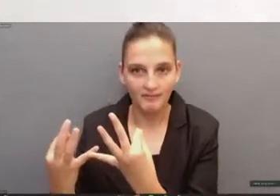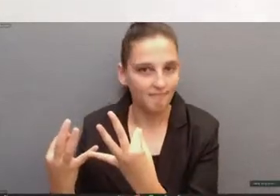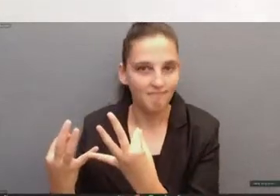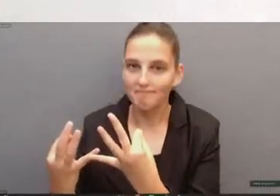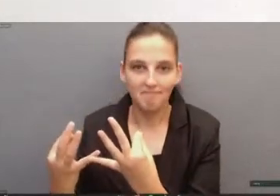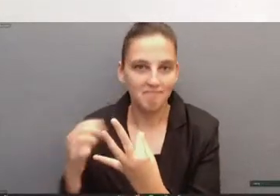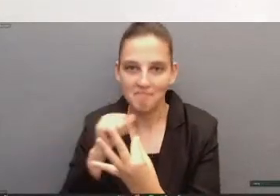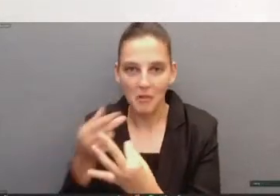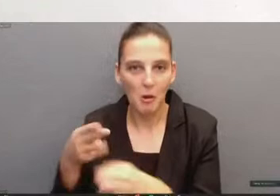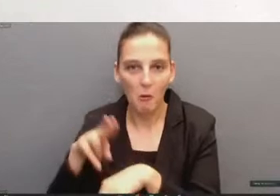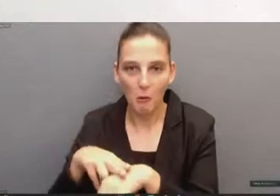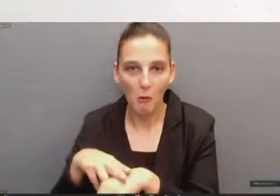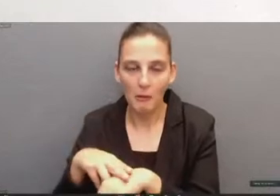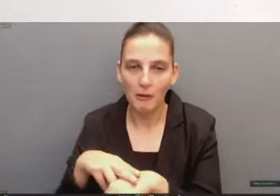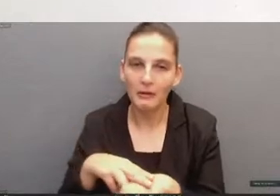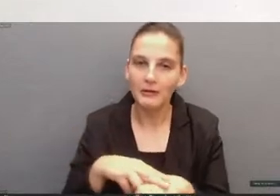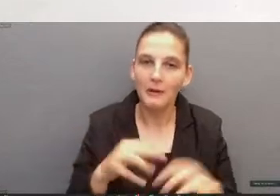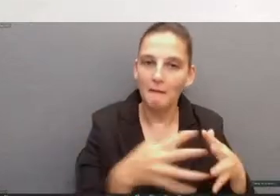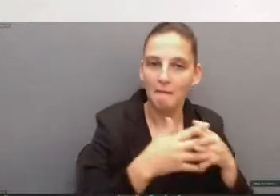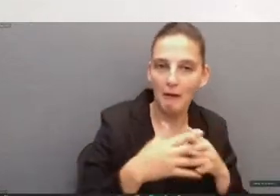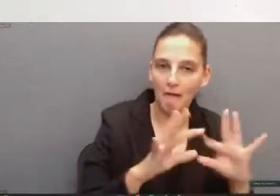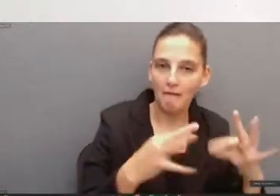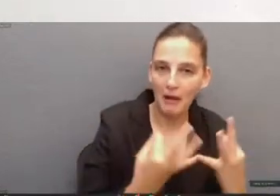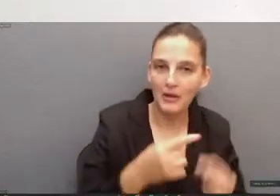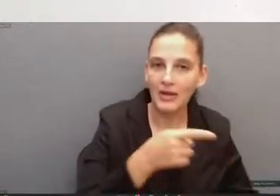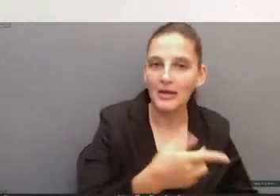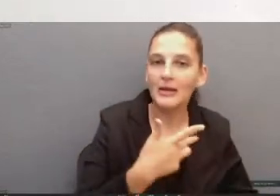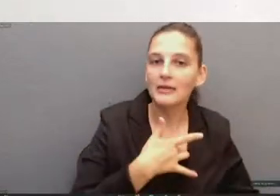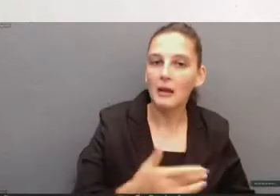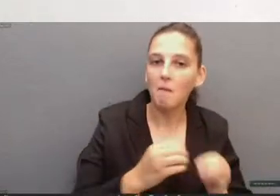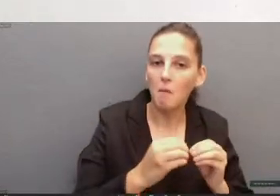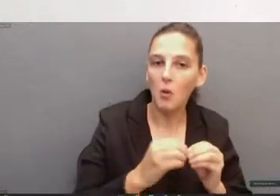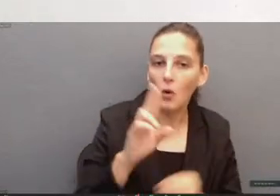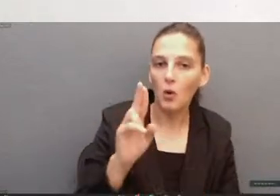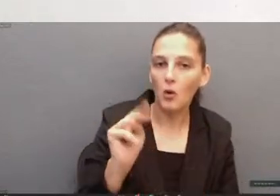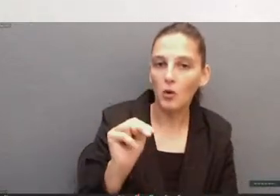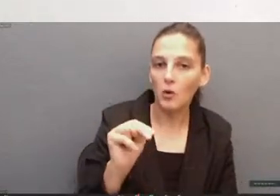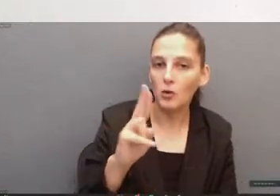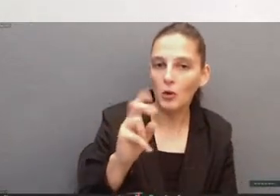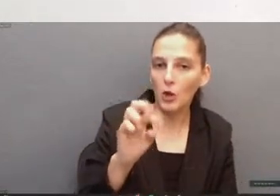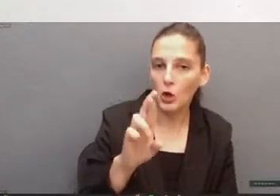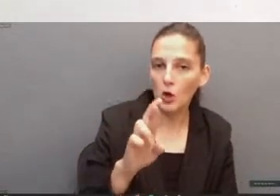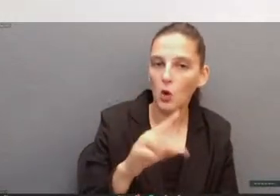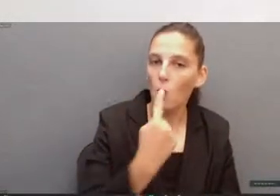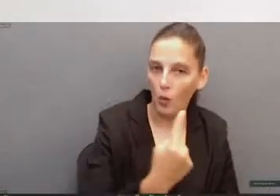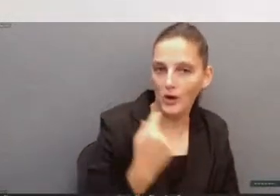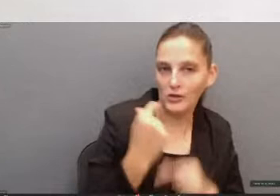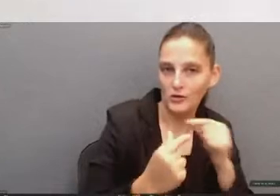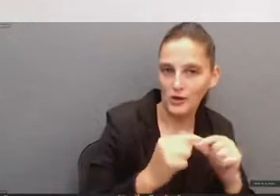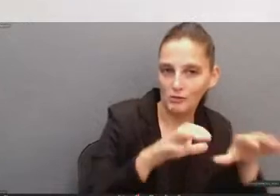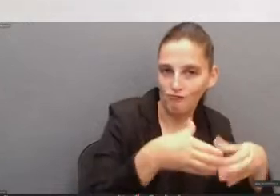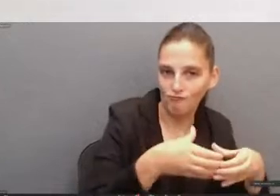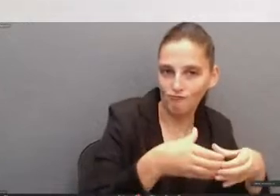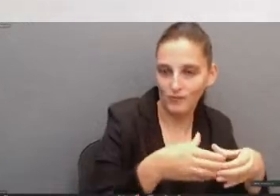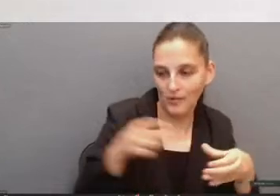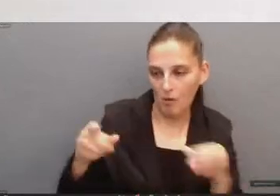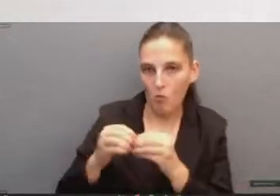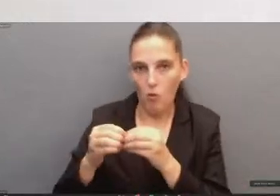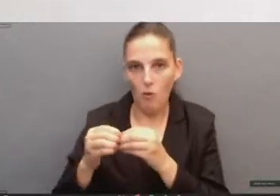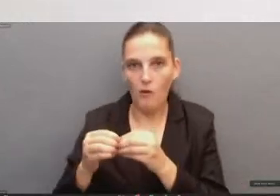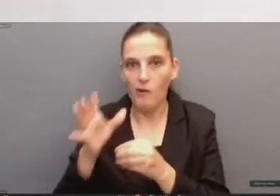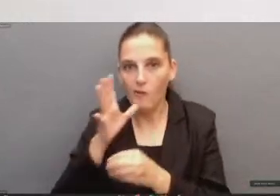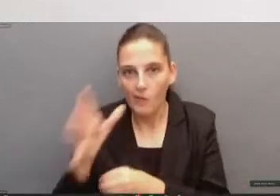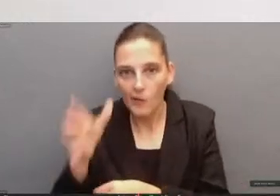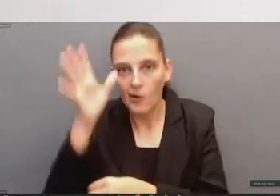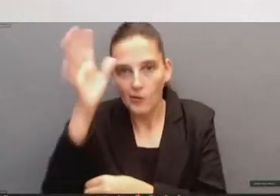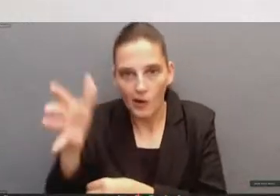American households that are typically nuclear and 1 generation. Not, of course, this is not a hard and fast